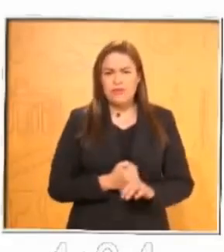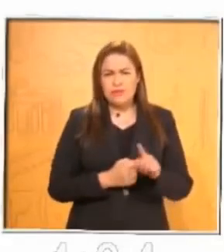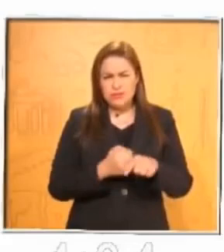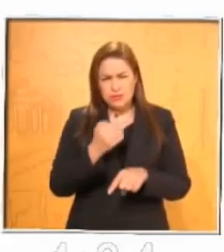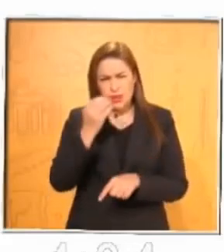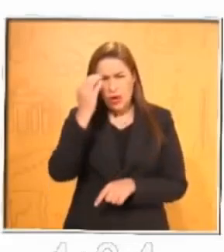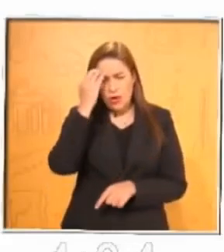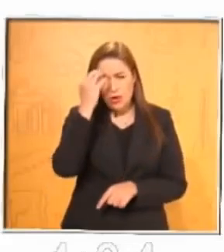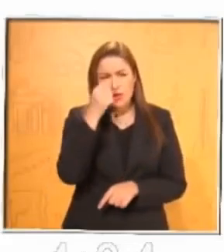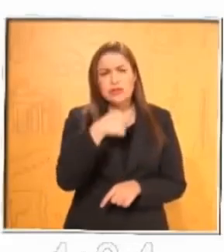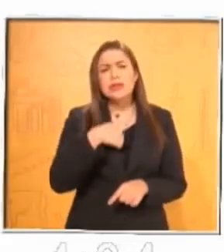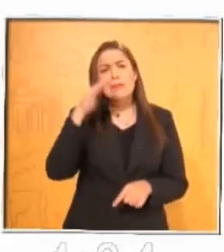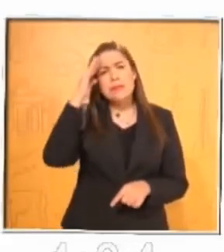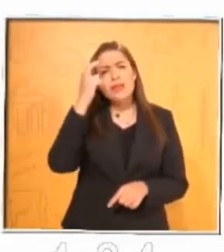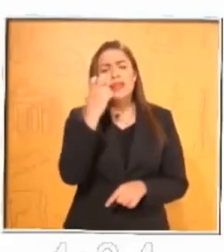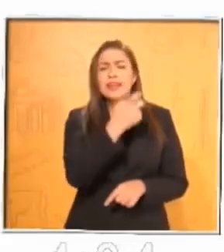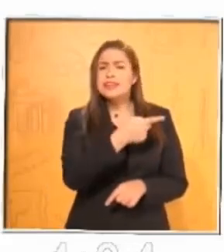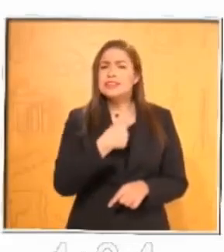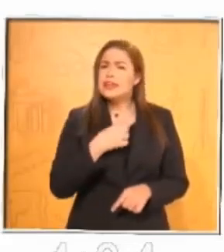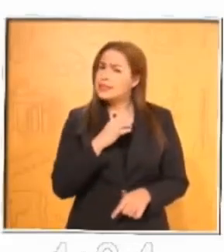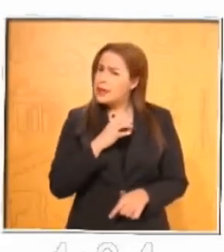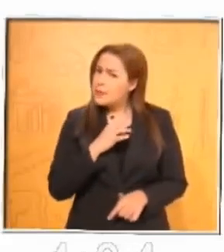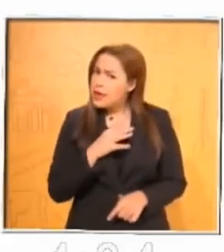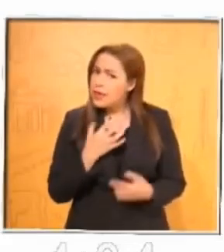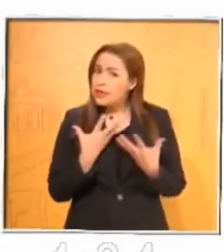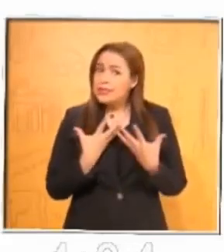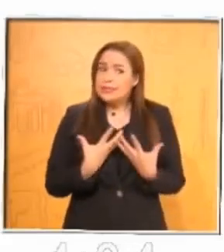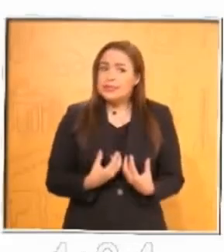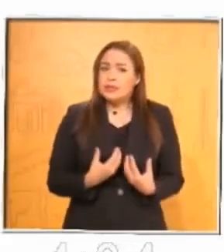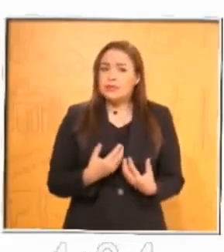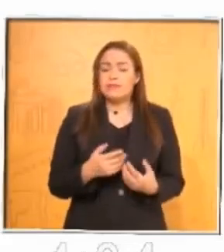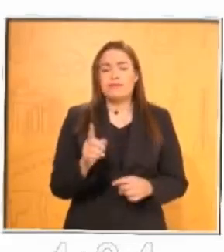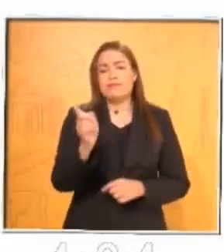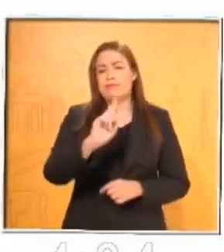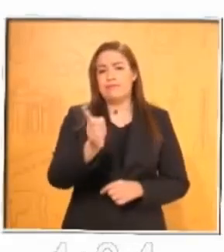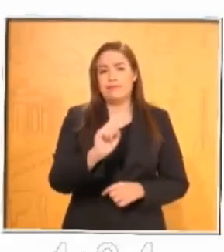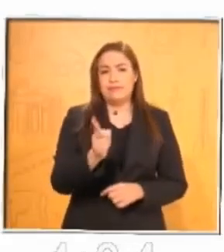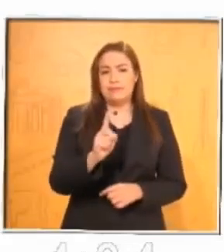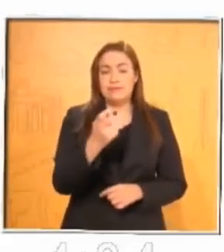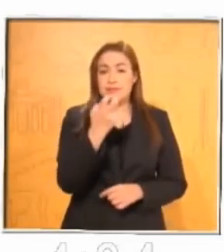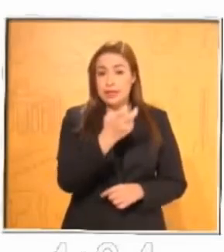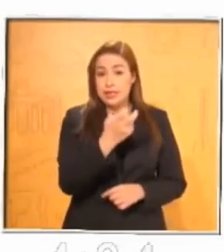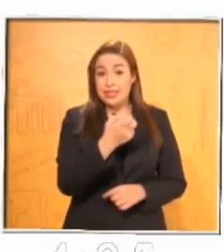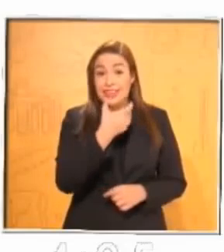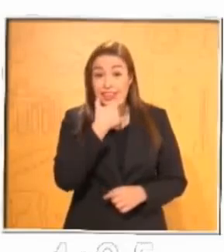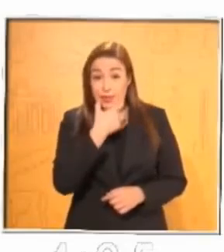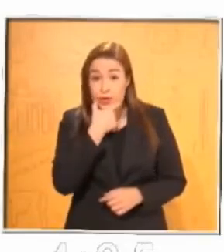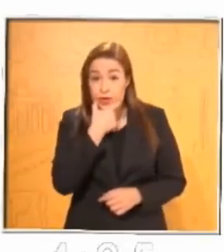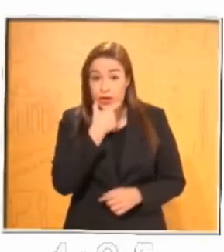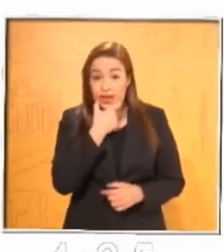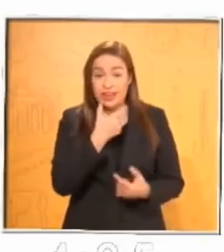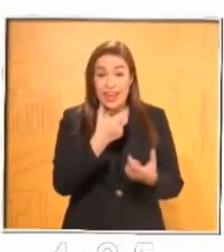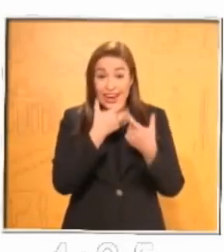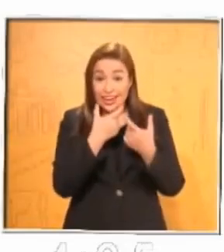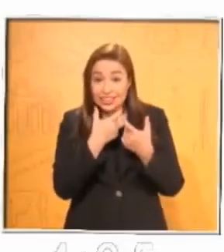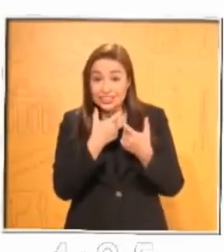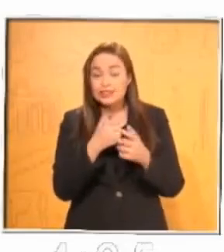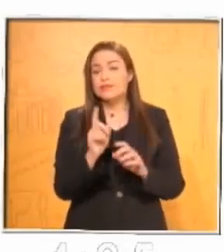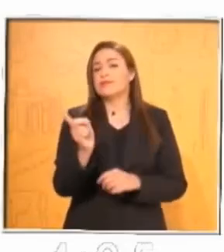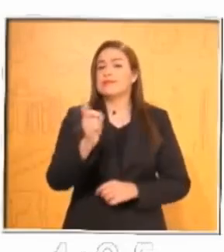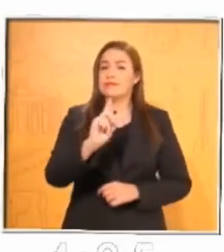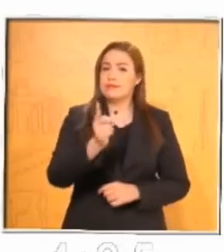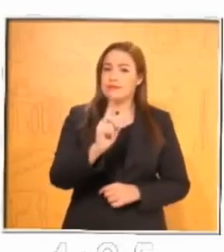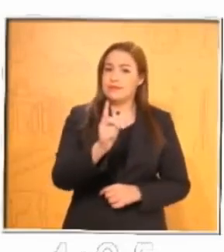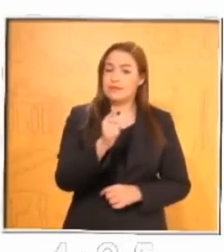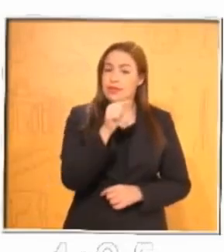is about horror? No. Do you think it is about humor? No. Do you